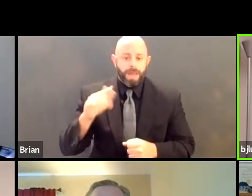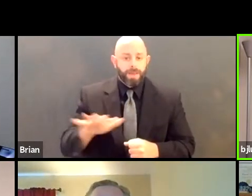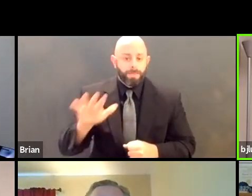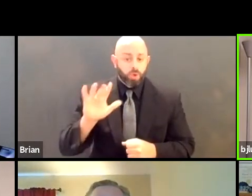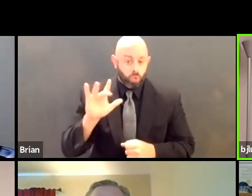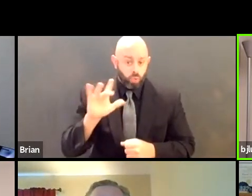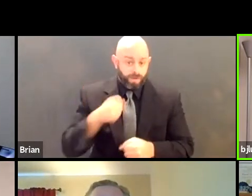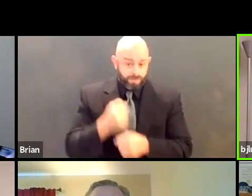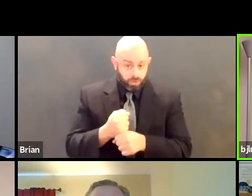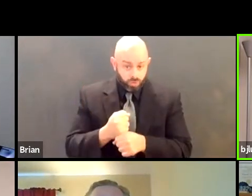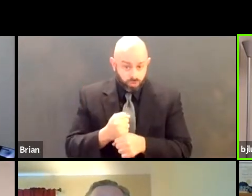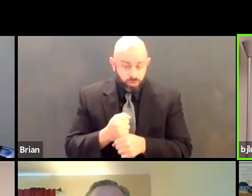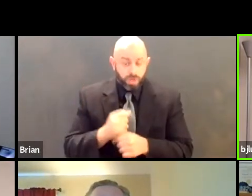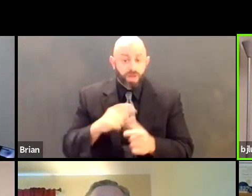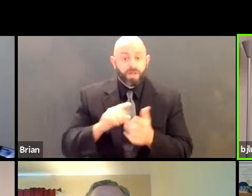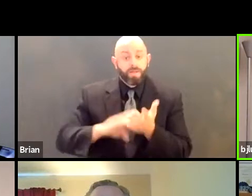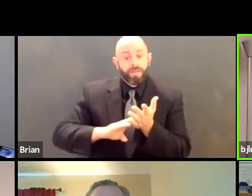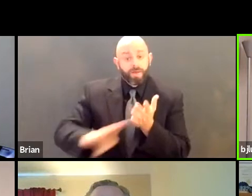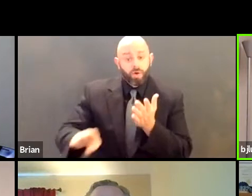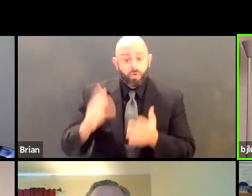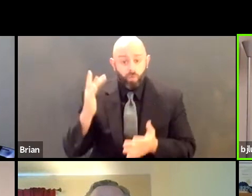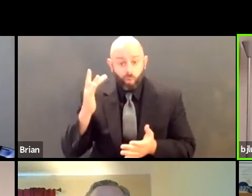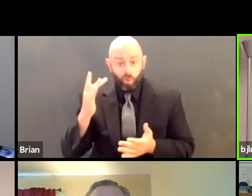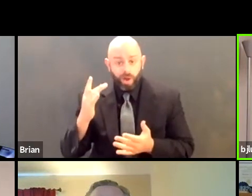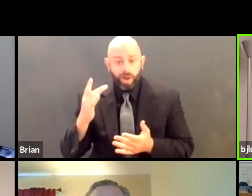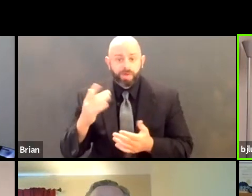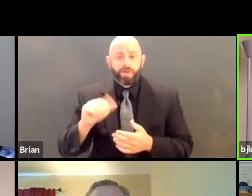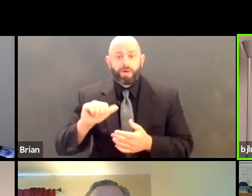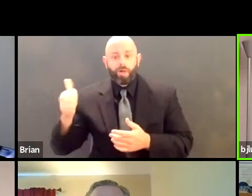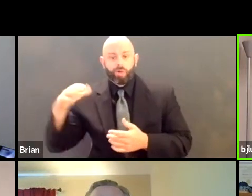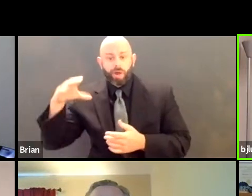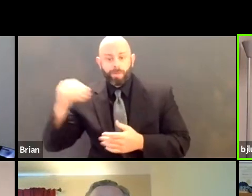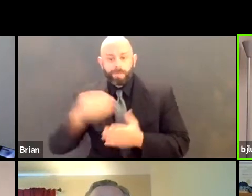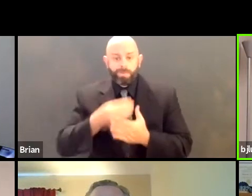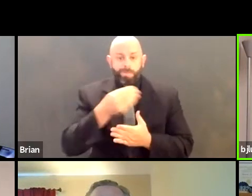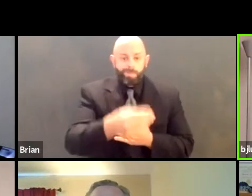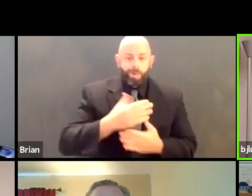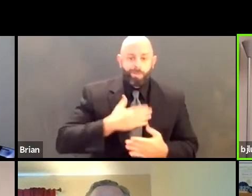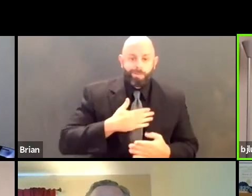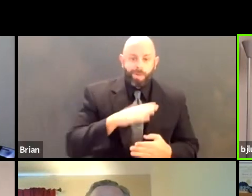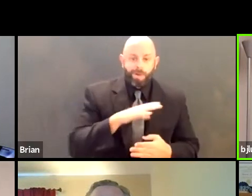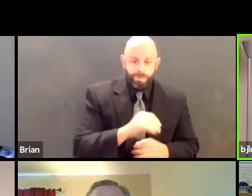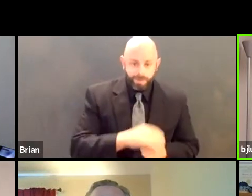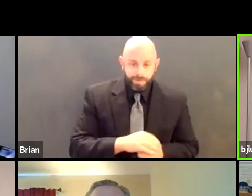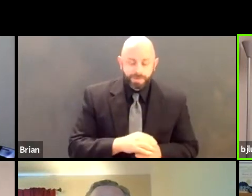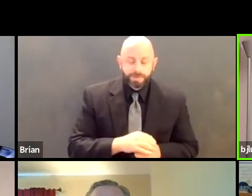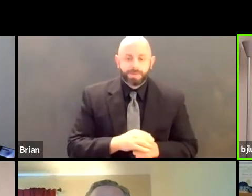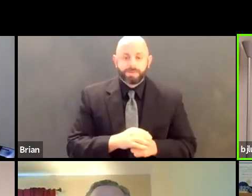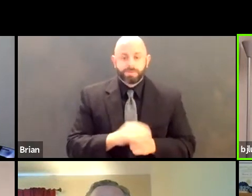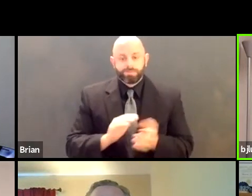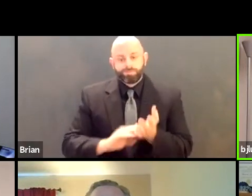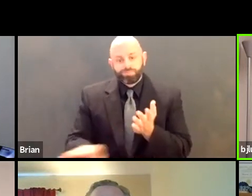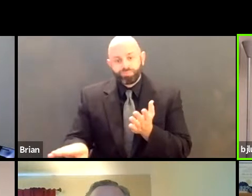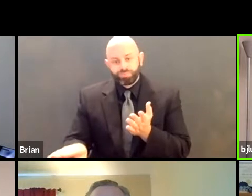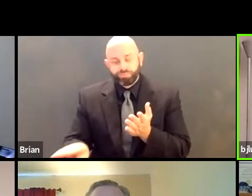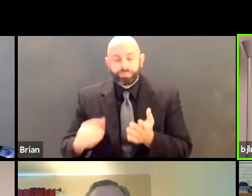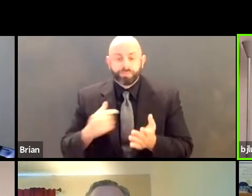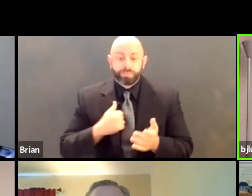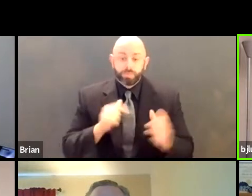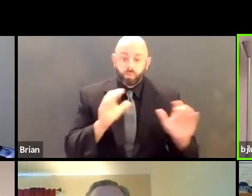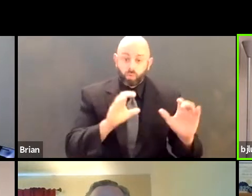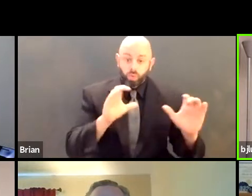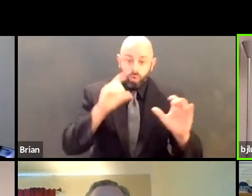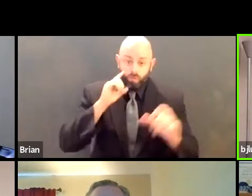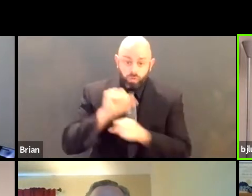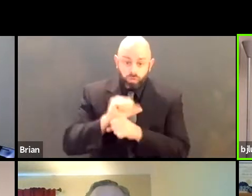almost 25 years. And then I was laid off because of a merger. And then as I began to look for employment, I